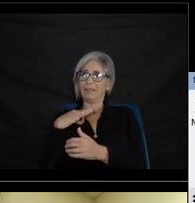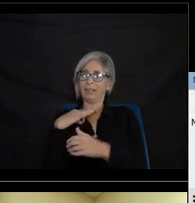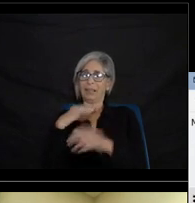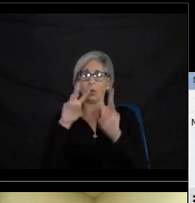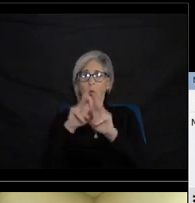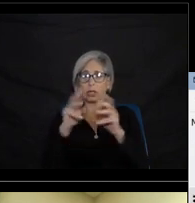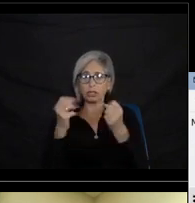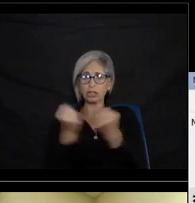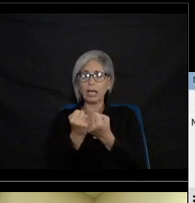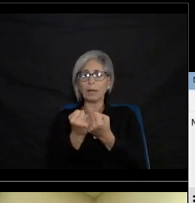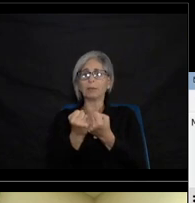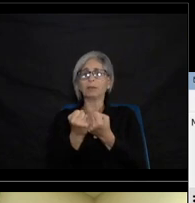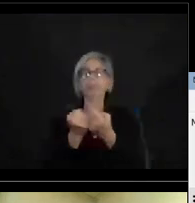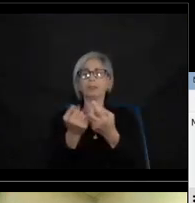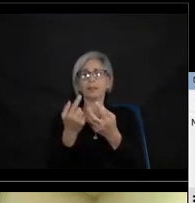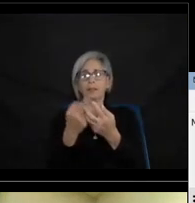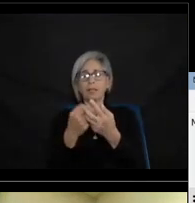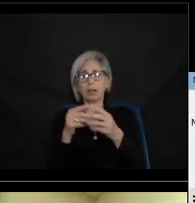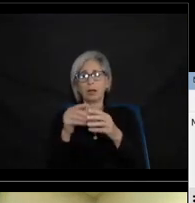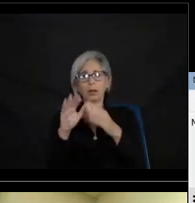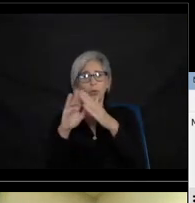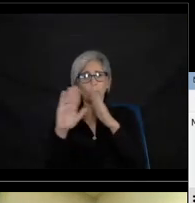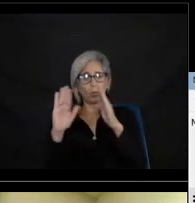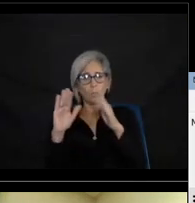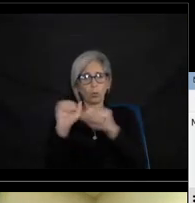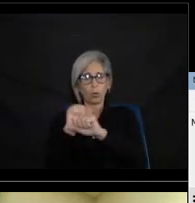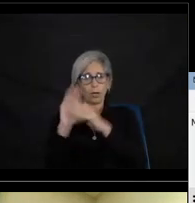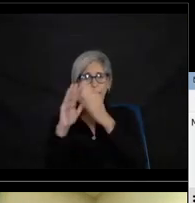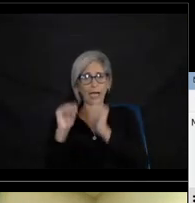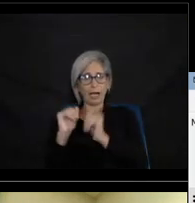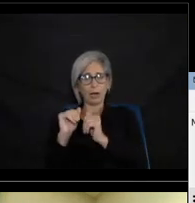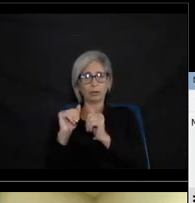workshop to discuss revisions to workforce housing ordinance.